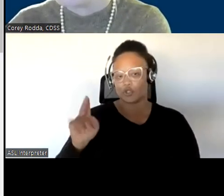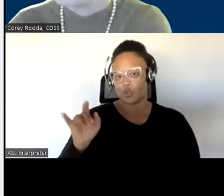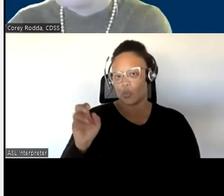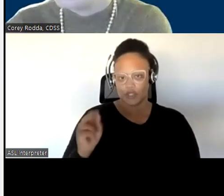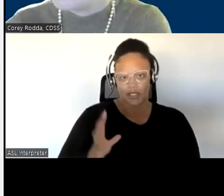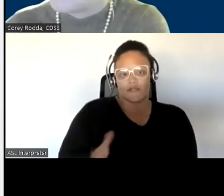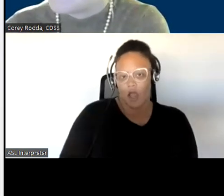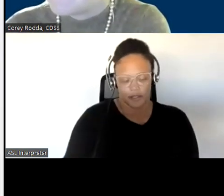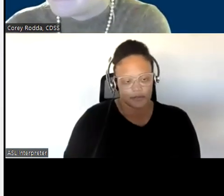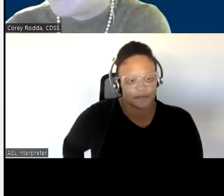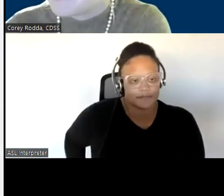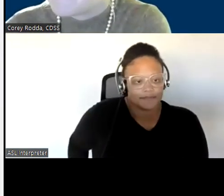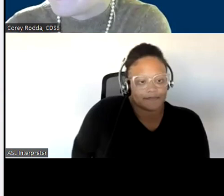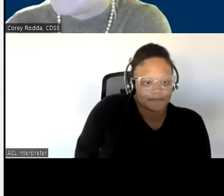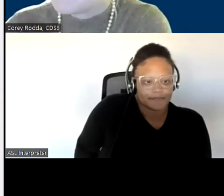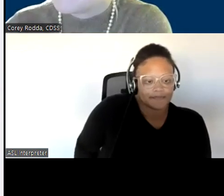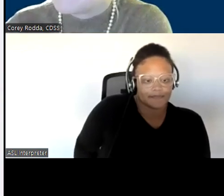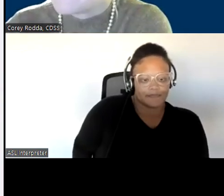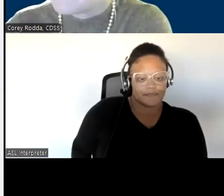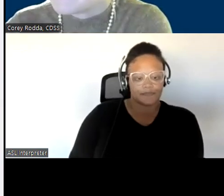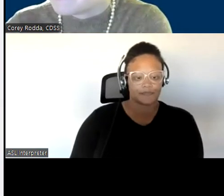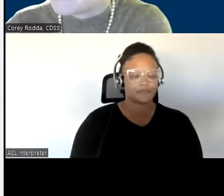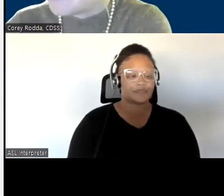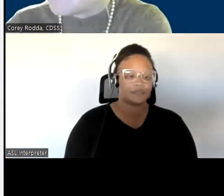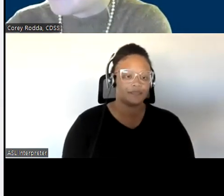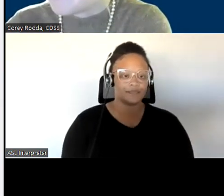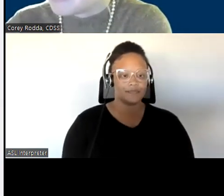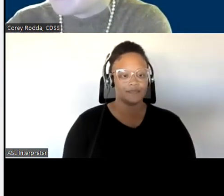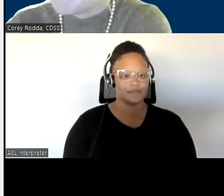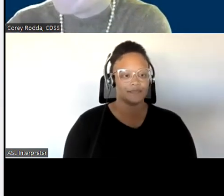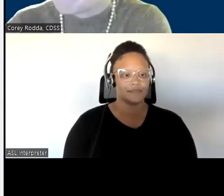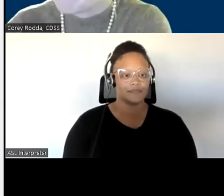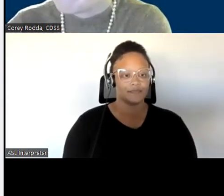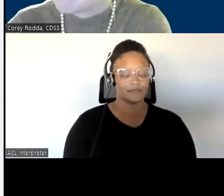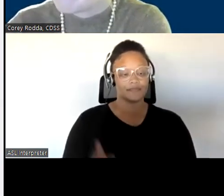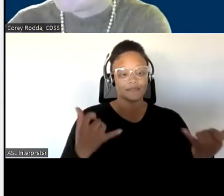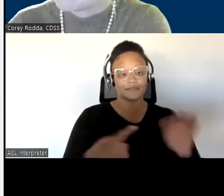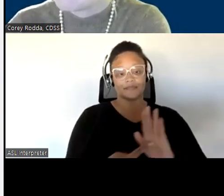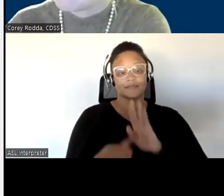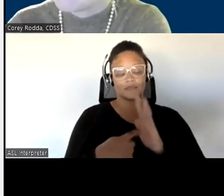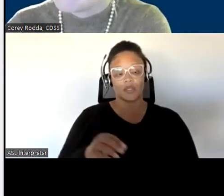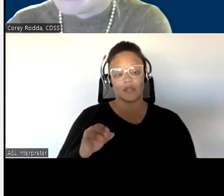Okay, so next I'm going to go into the online survey.